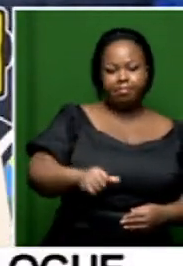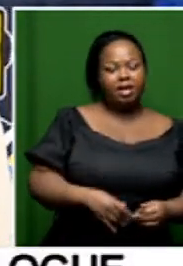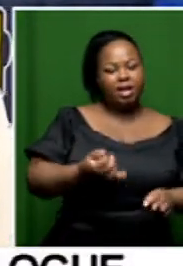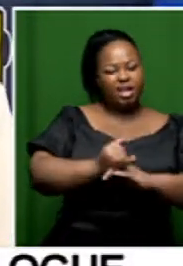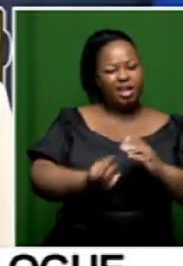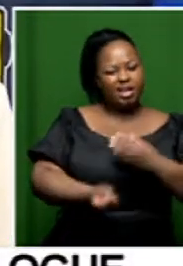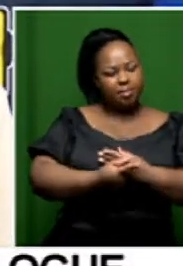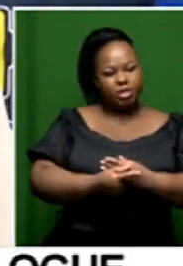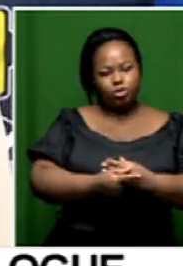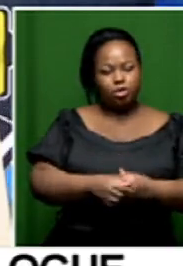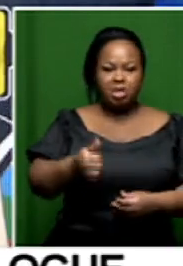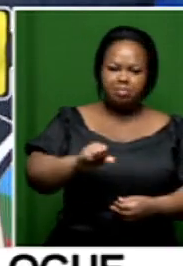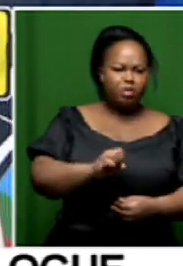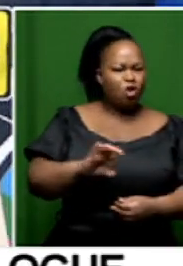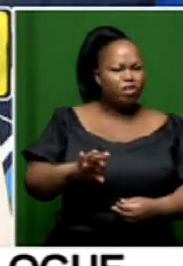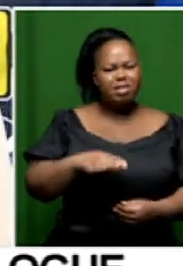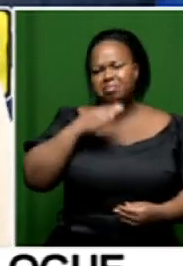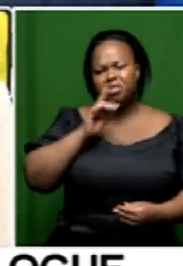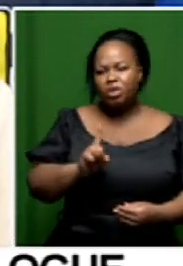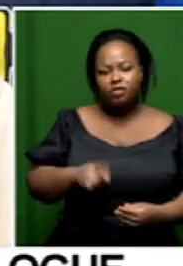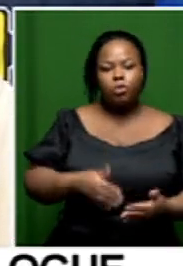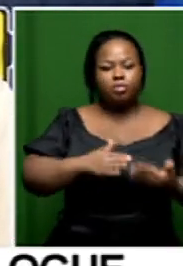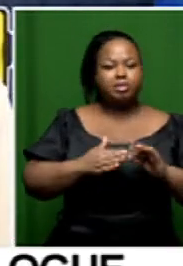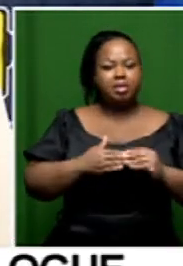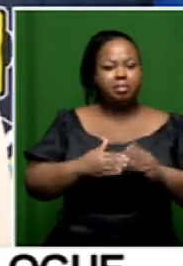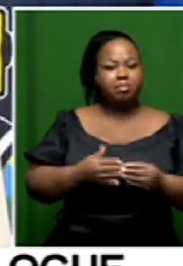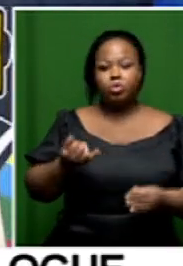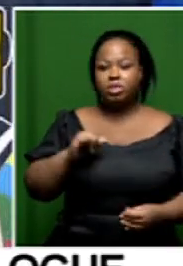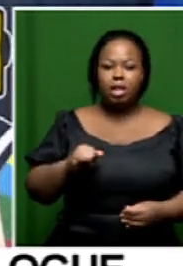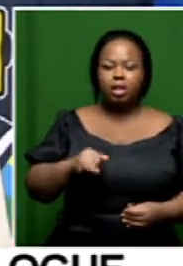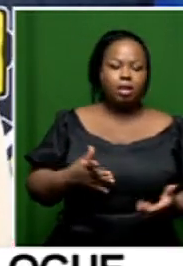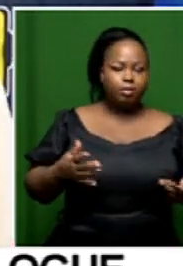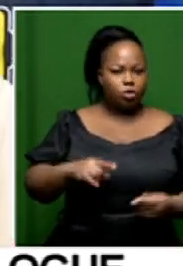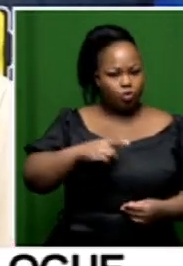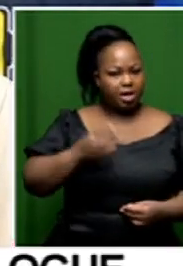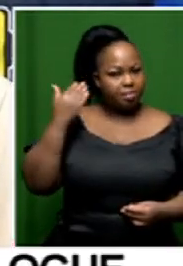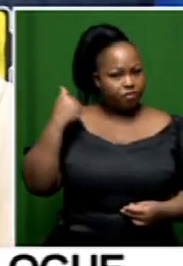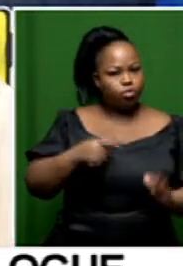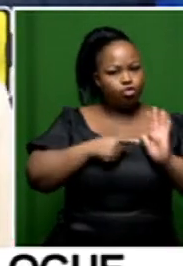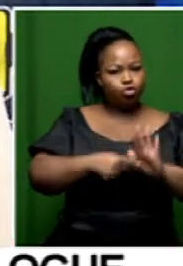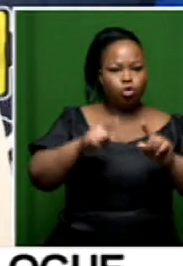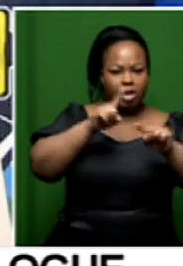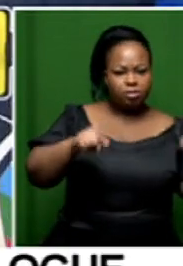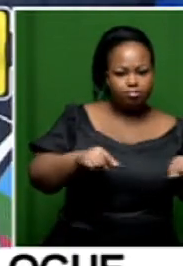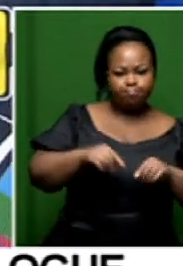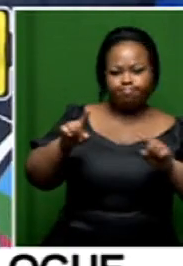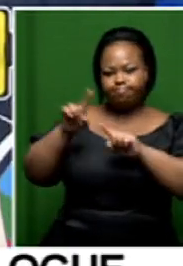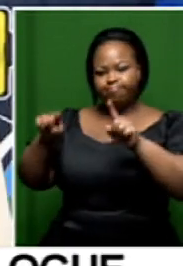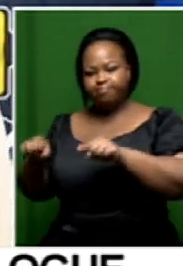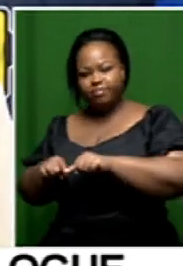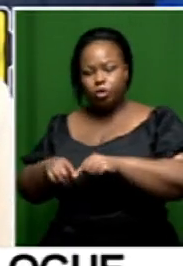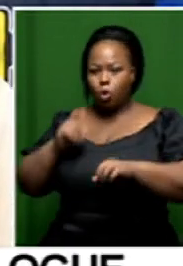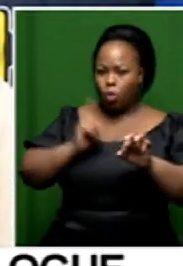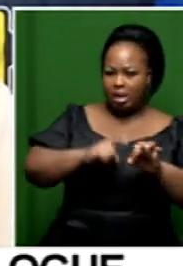earlier. So exactly what does this mean for the residents? And you showed us earlier the two screens just in terms of